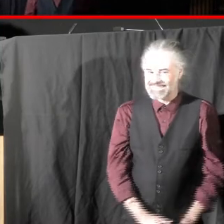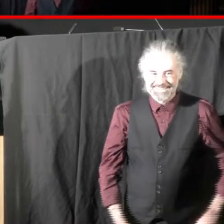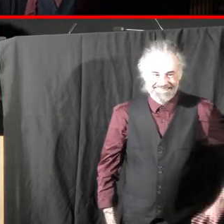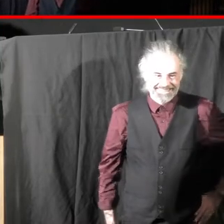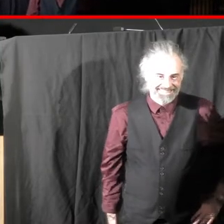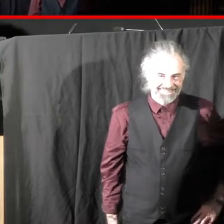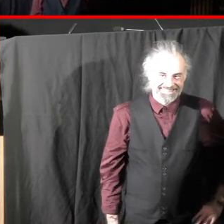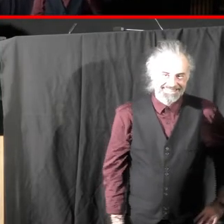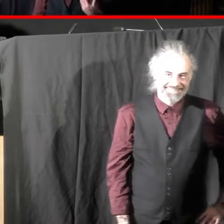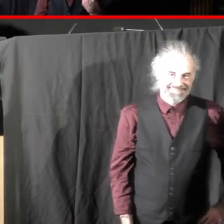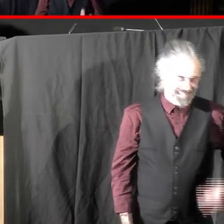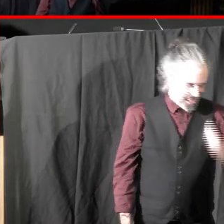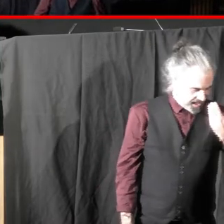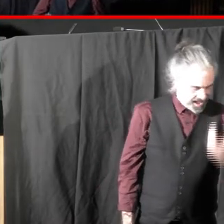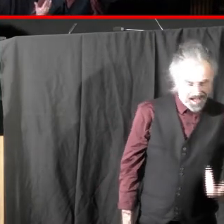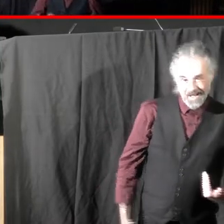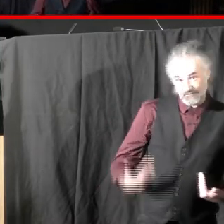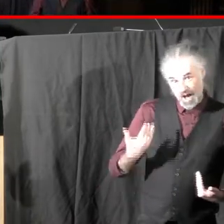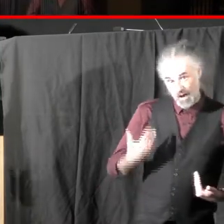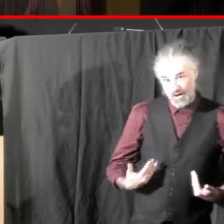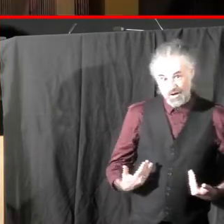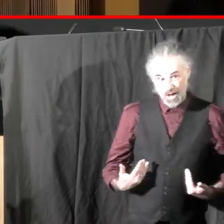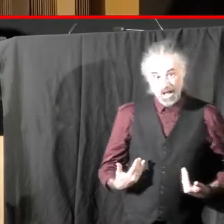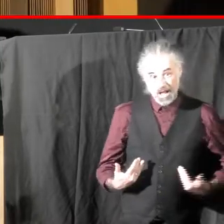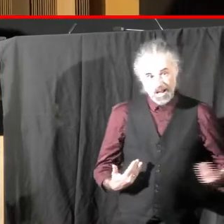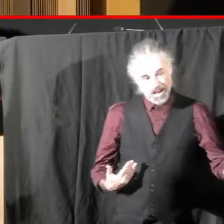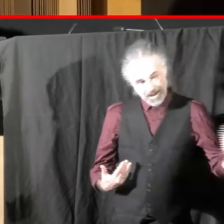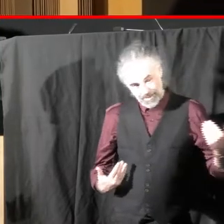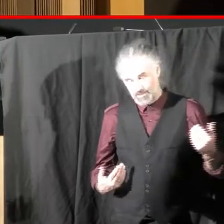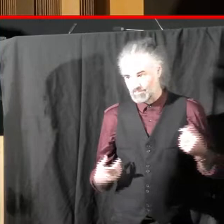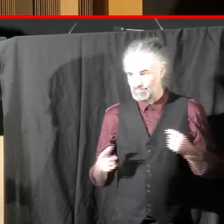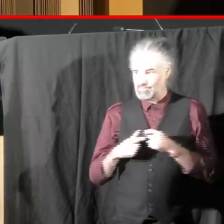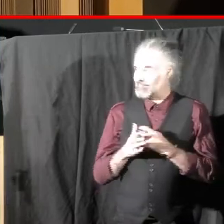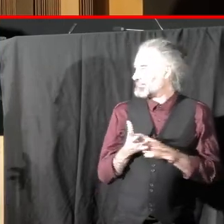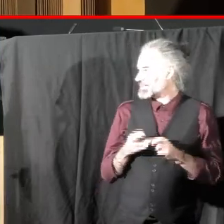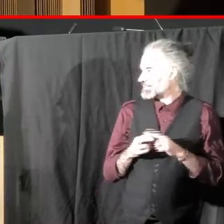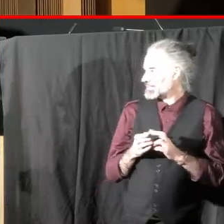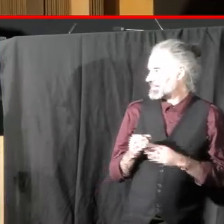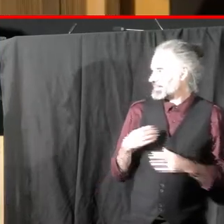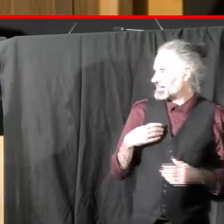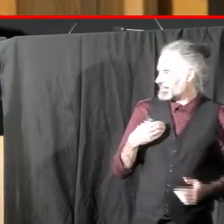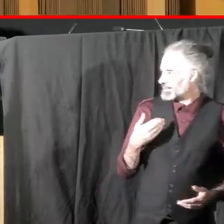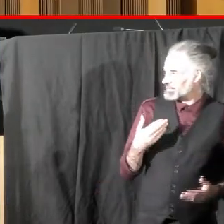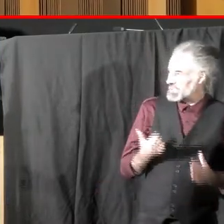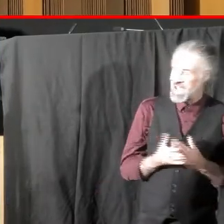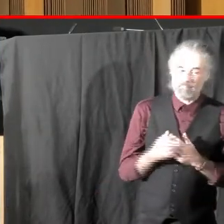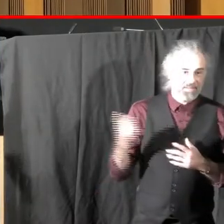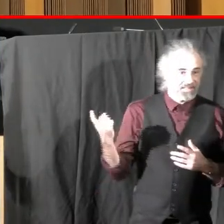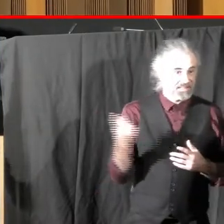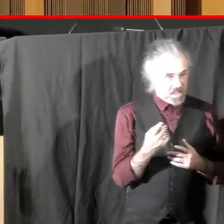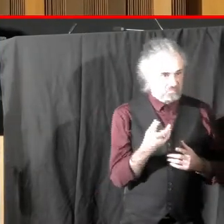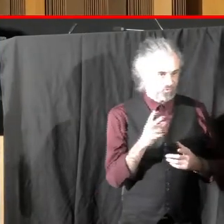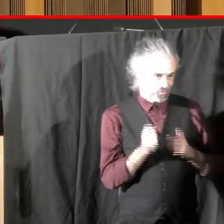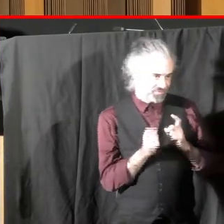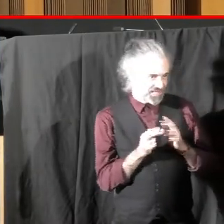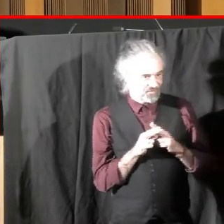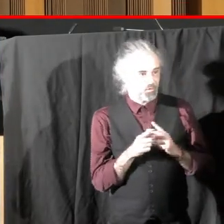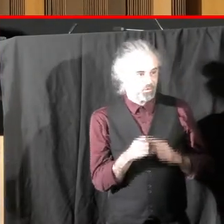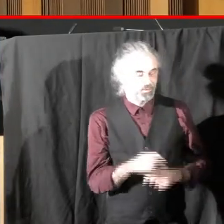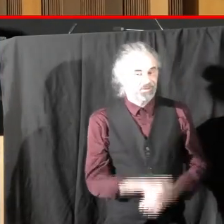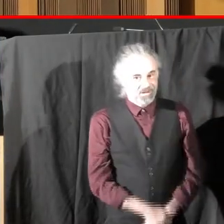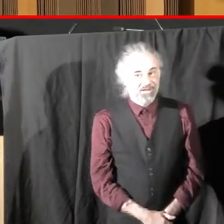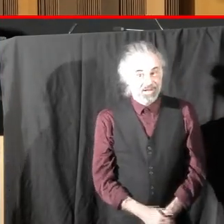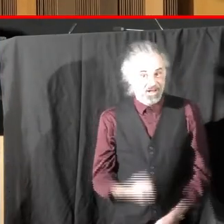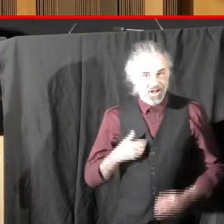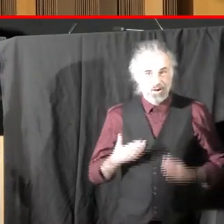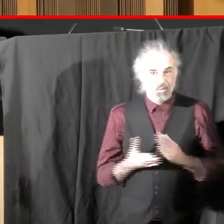So, Professor Theo, you want to come into the lab? Sure. I'd be happy to come in and run some tests for you. Can I work